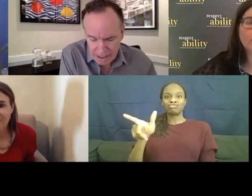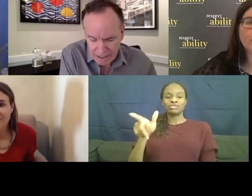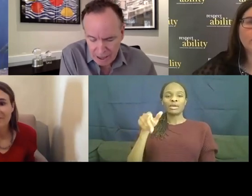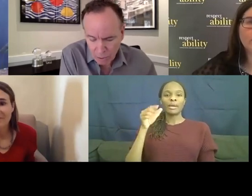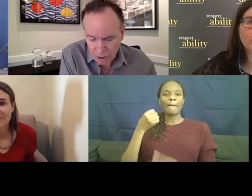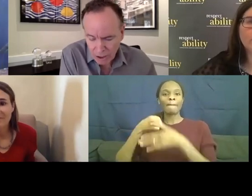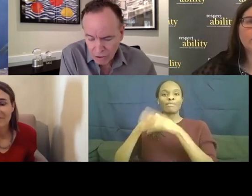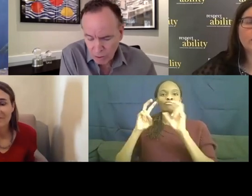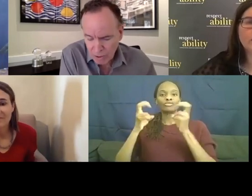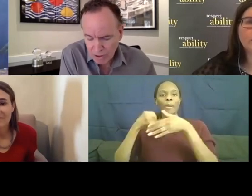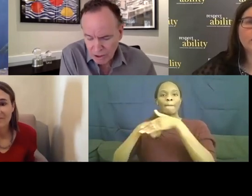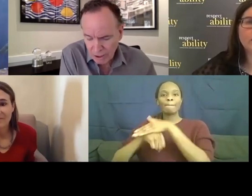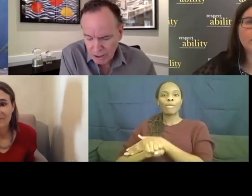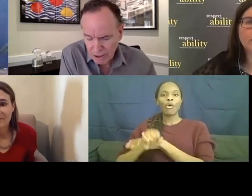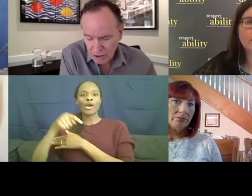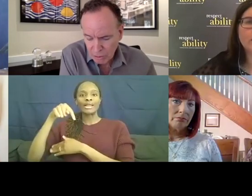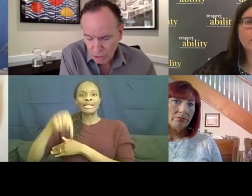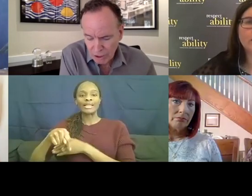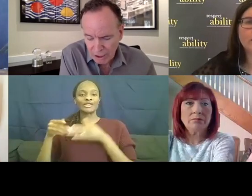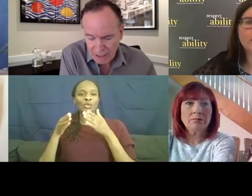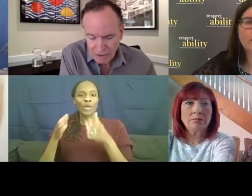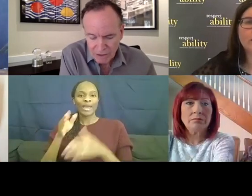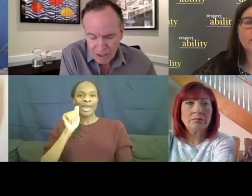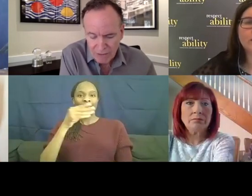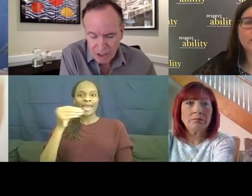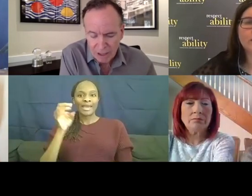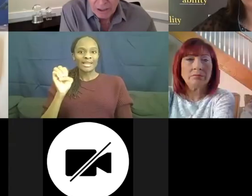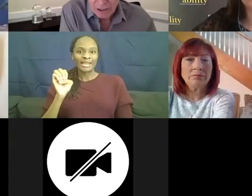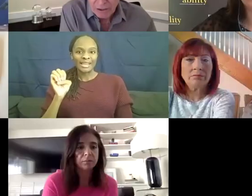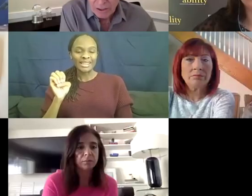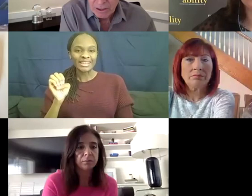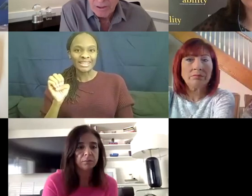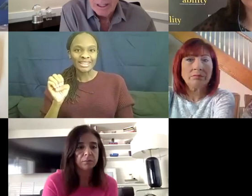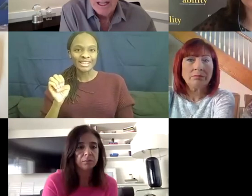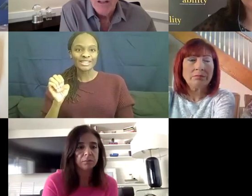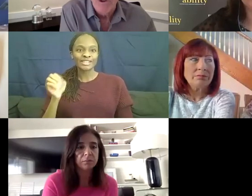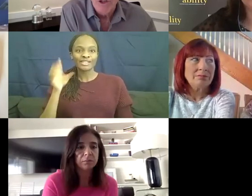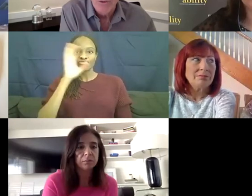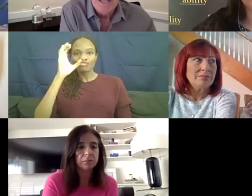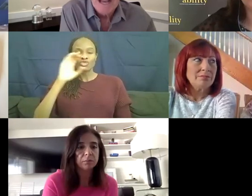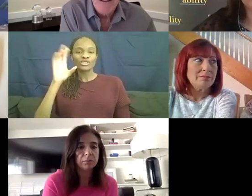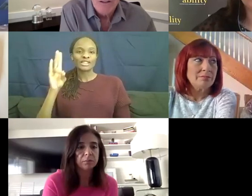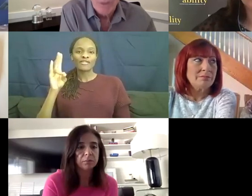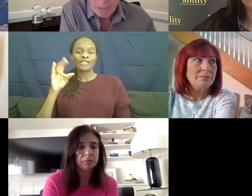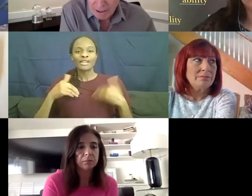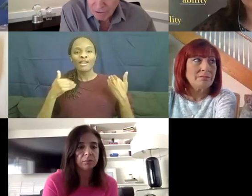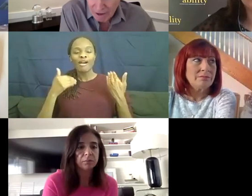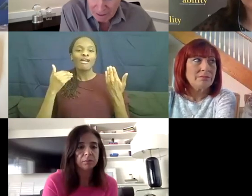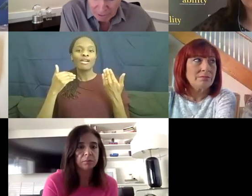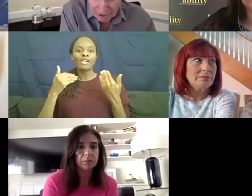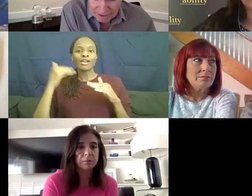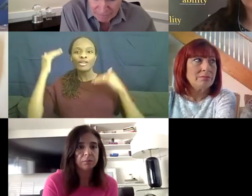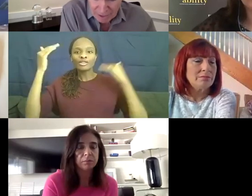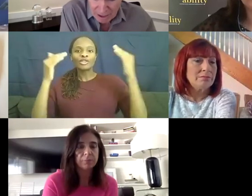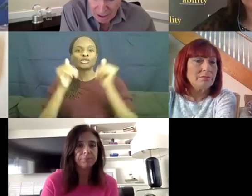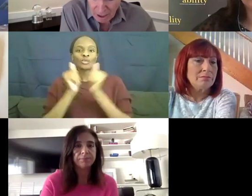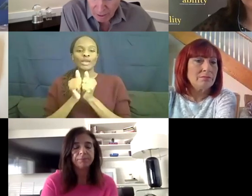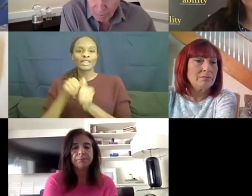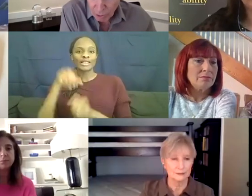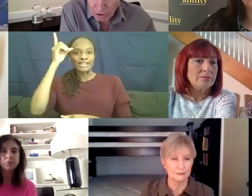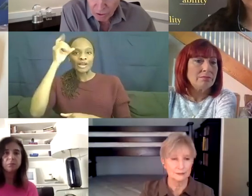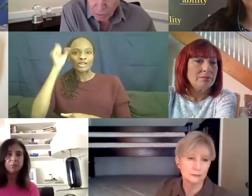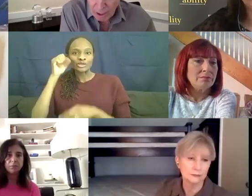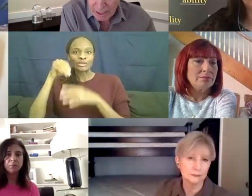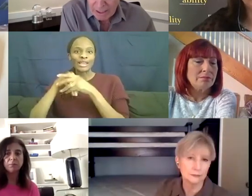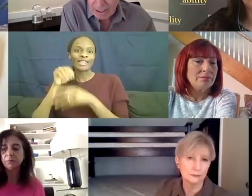A&E network unscripted series that explored the lives of seven young adults in Southern California with Down syndrome and their families. Um,